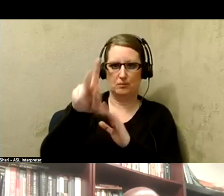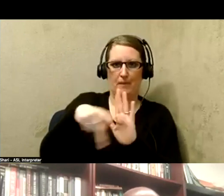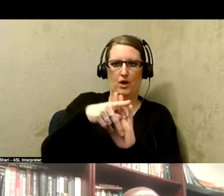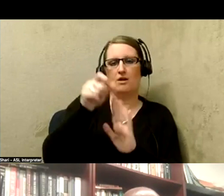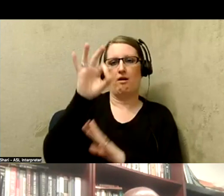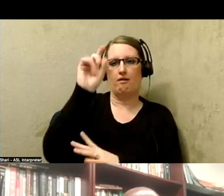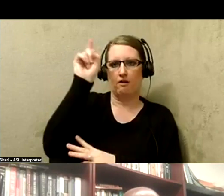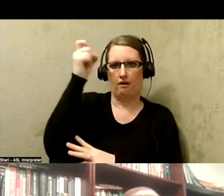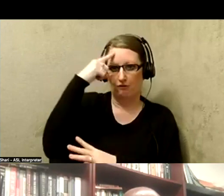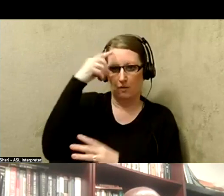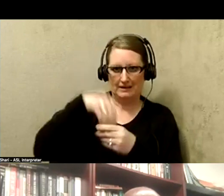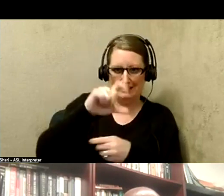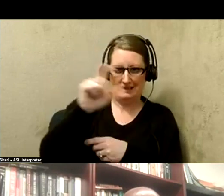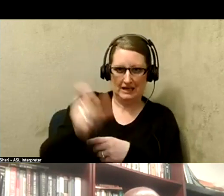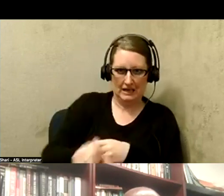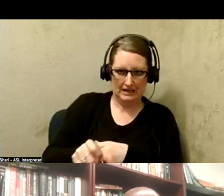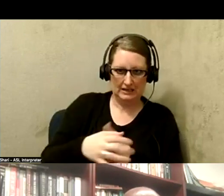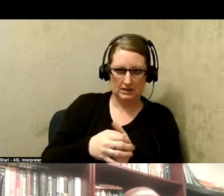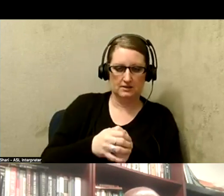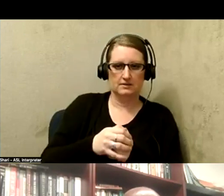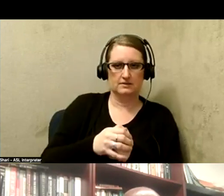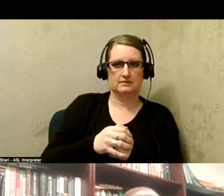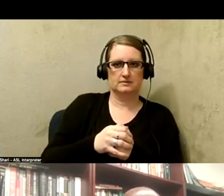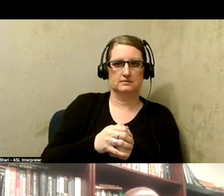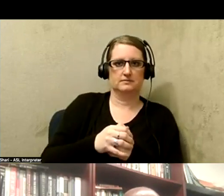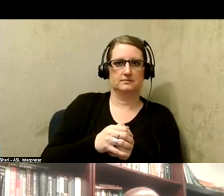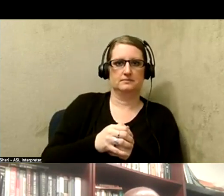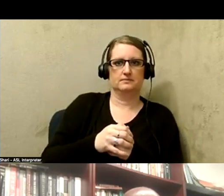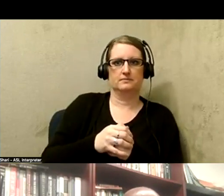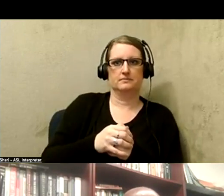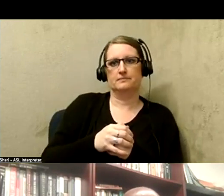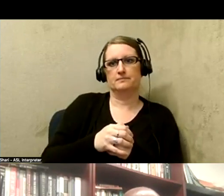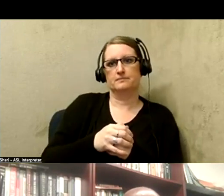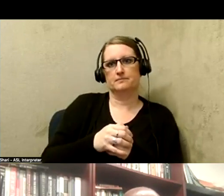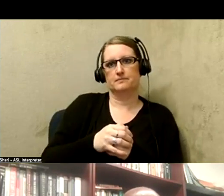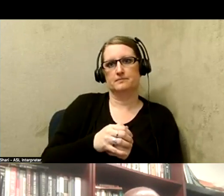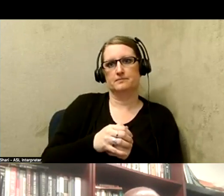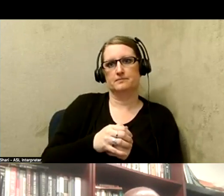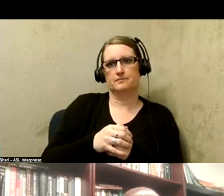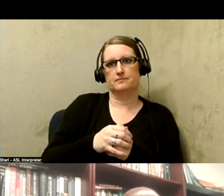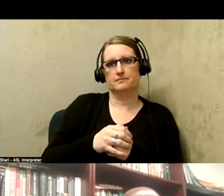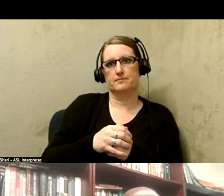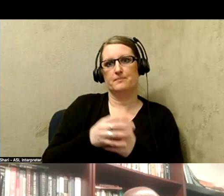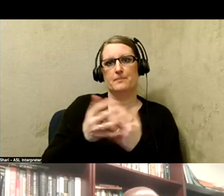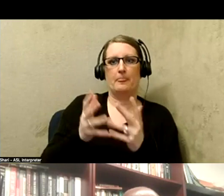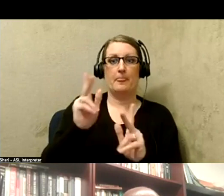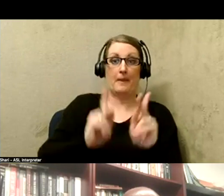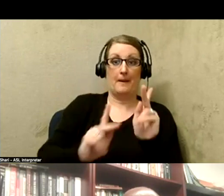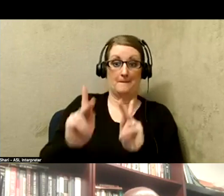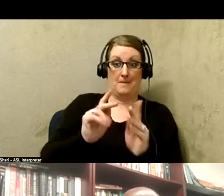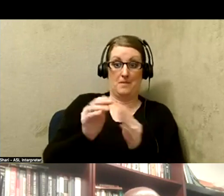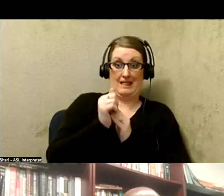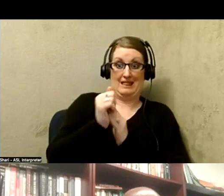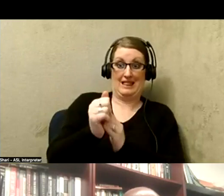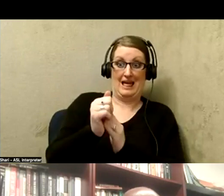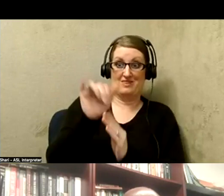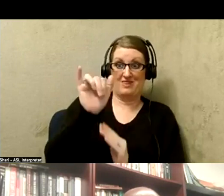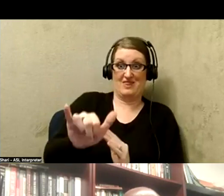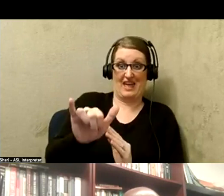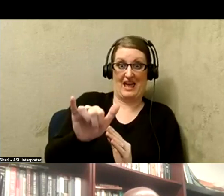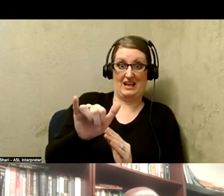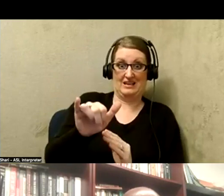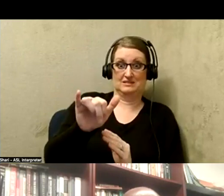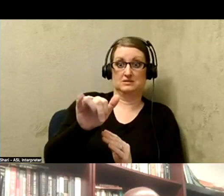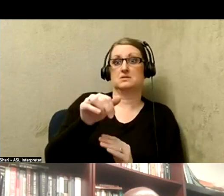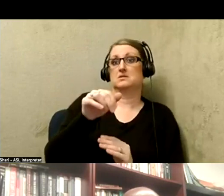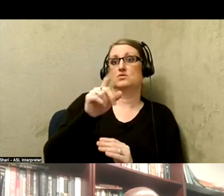Italy. And the people who led that movement simply worked within